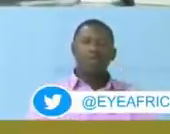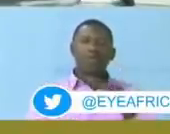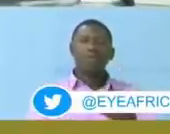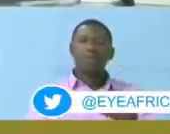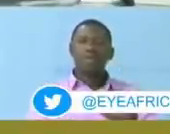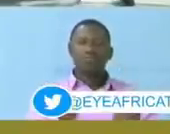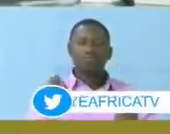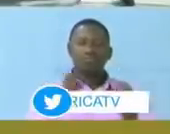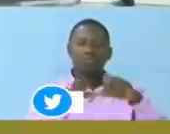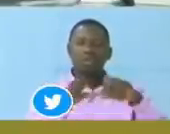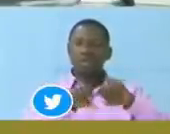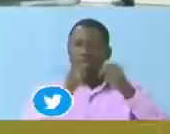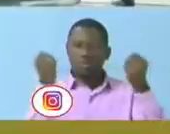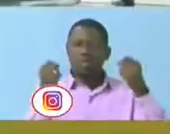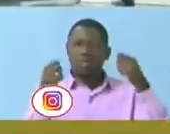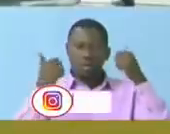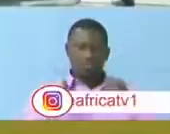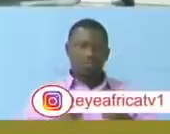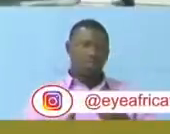250,000